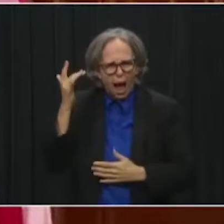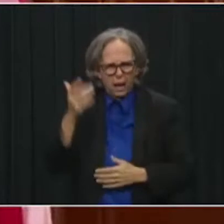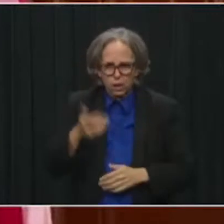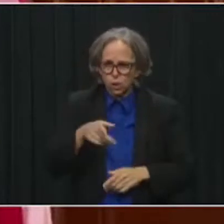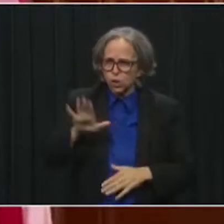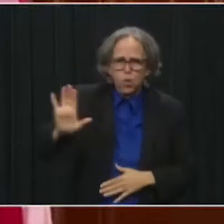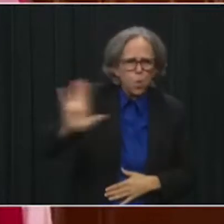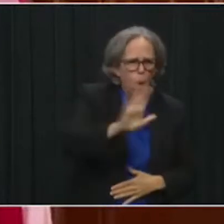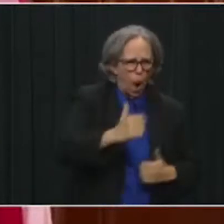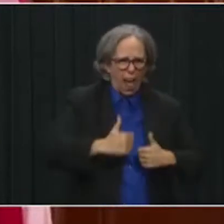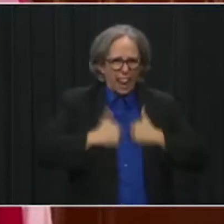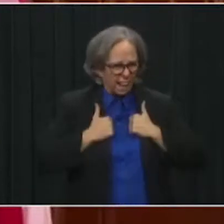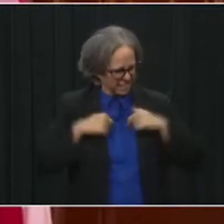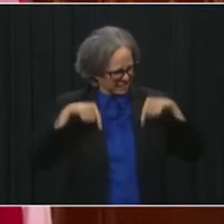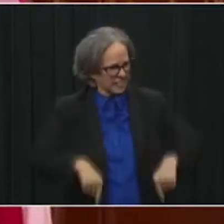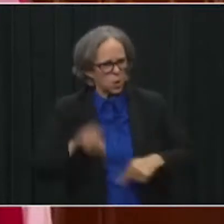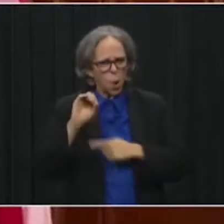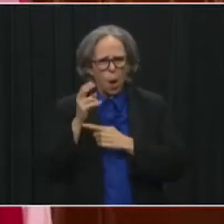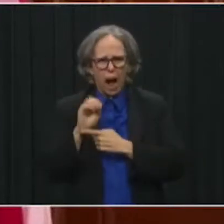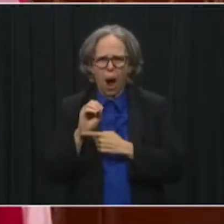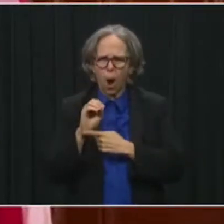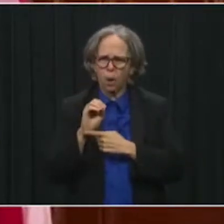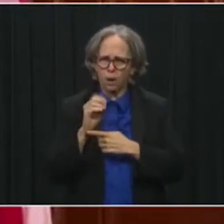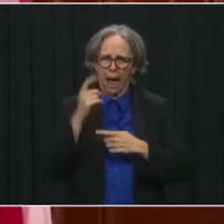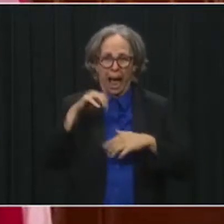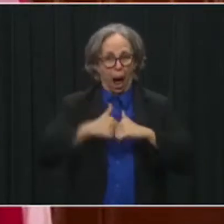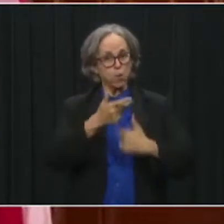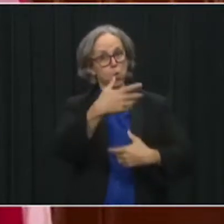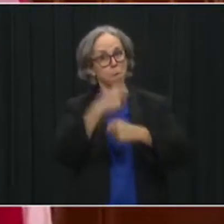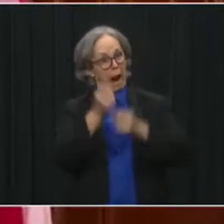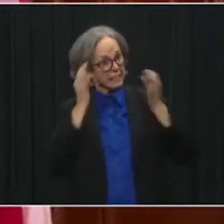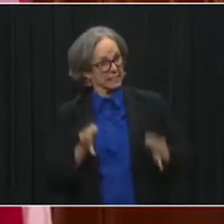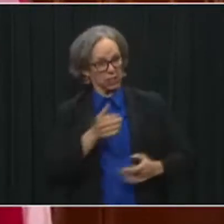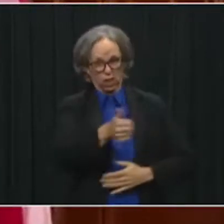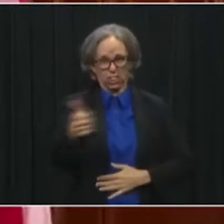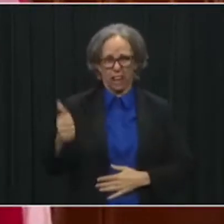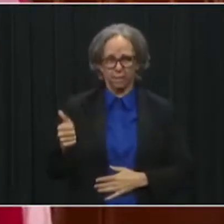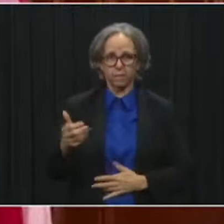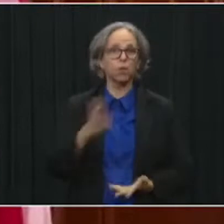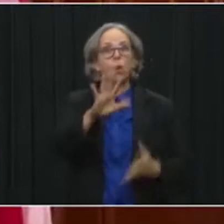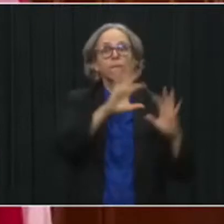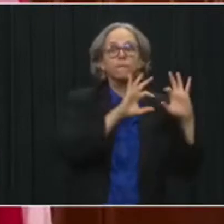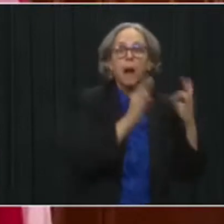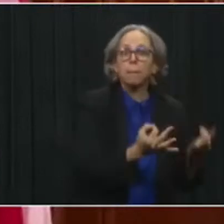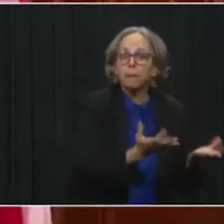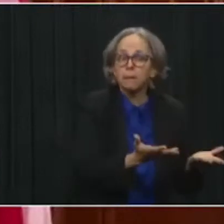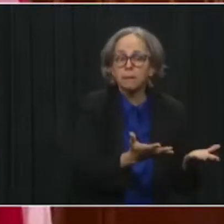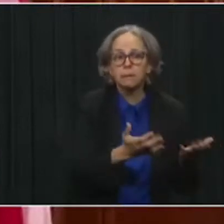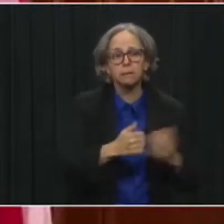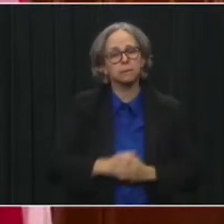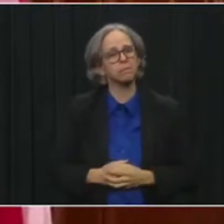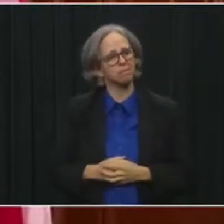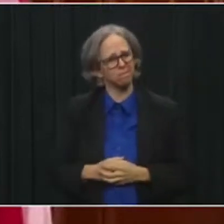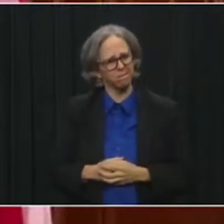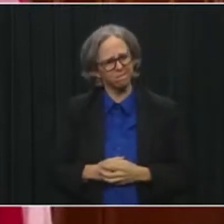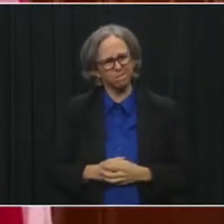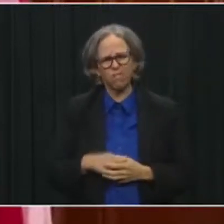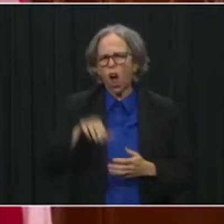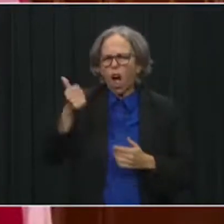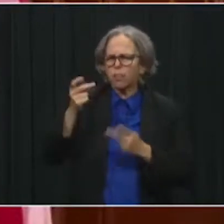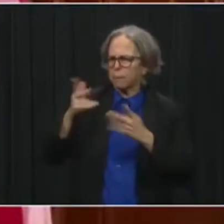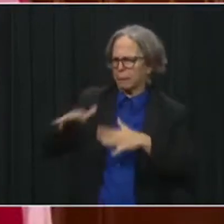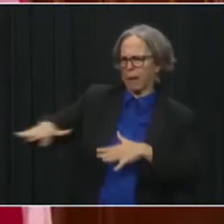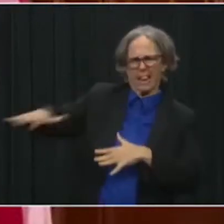makes decisions about their own health, the health of their family, and the health of others who they come